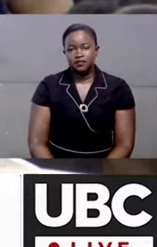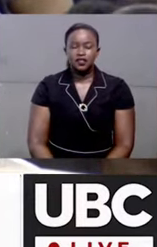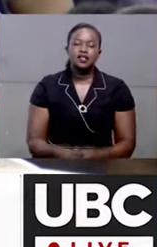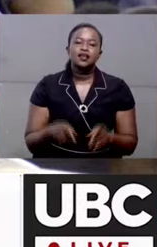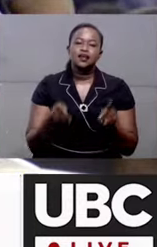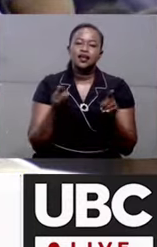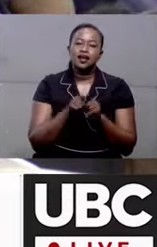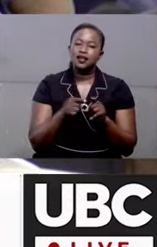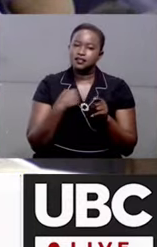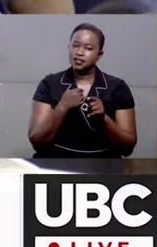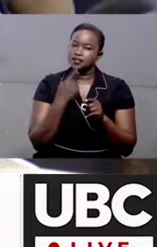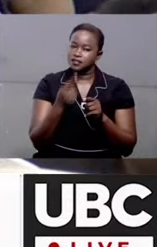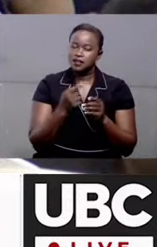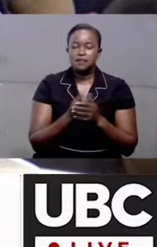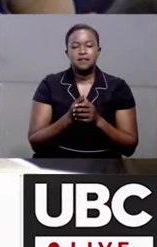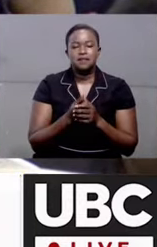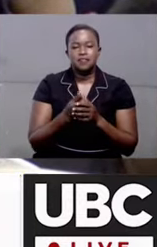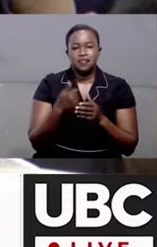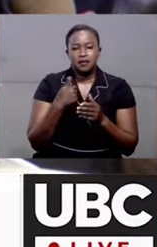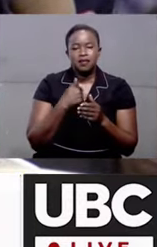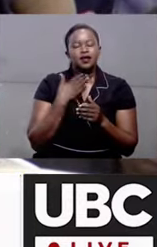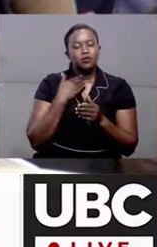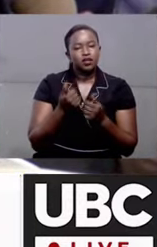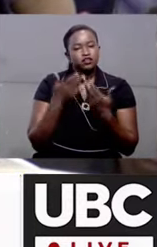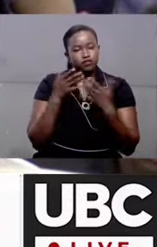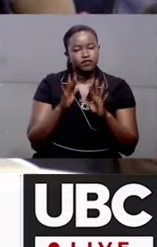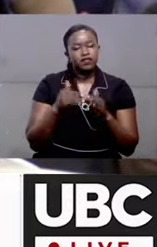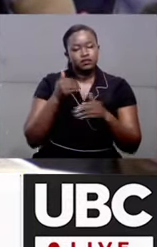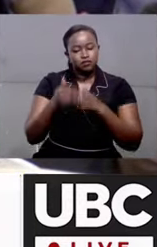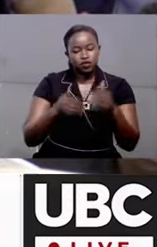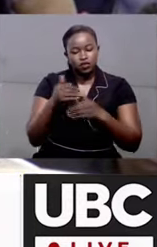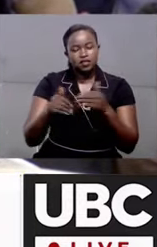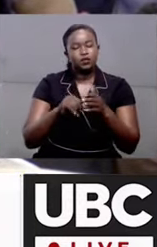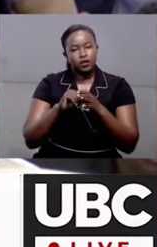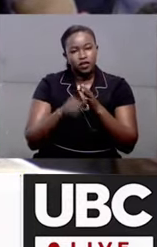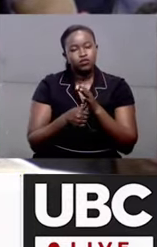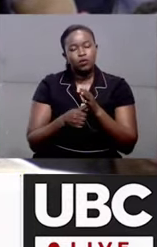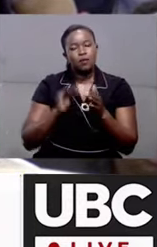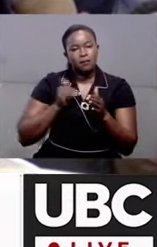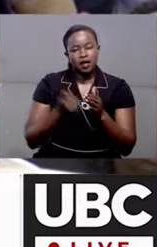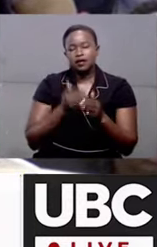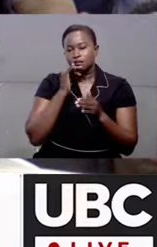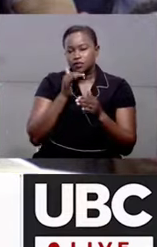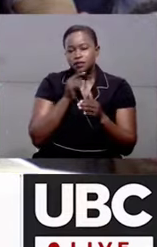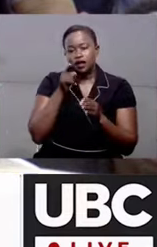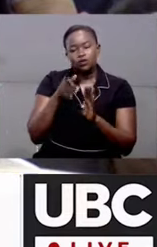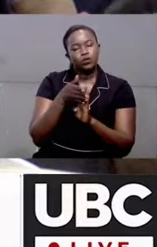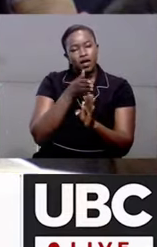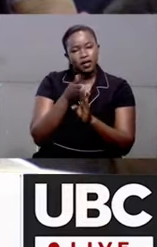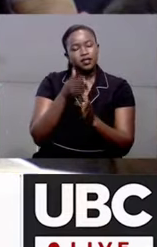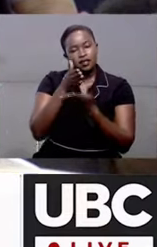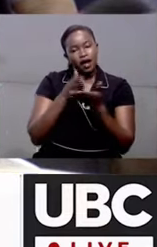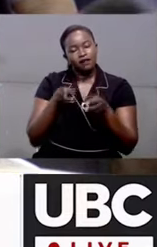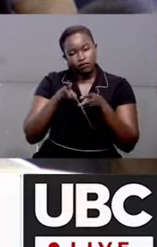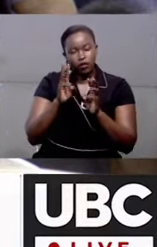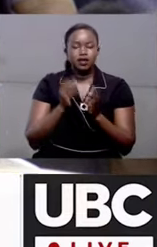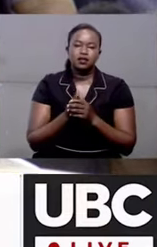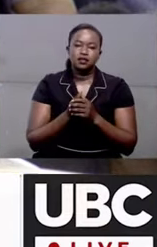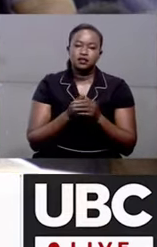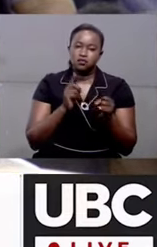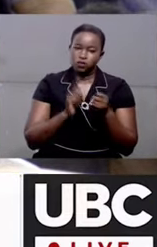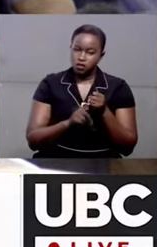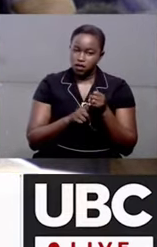Like I was saying, I was just finishing the procedural matter, and then, Madam Speaker, you ruled halfway through.